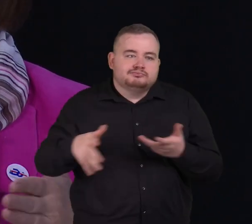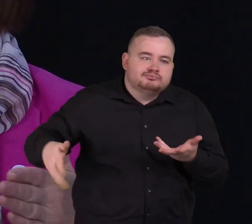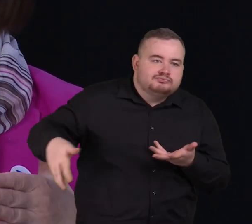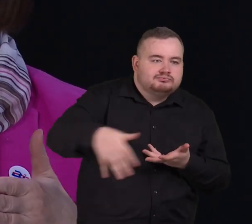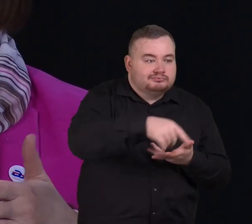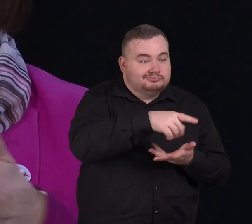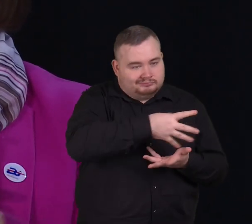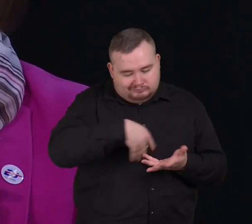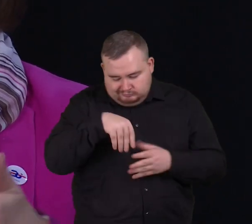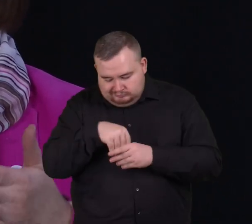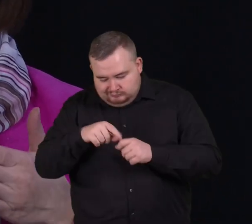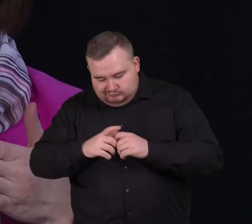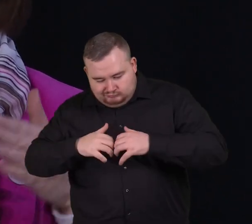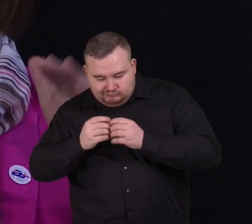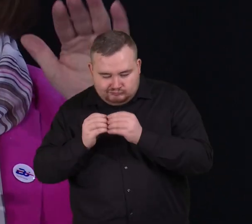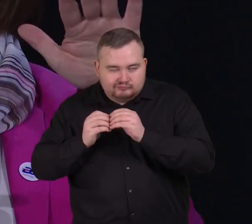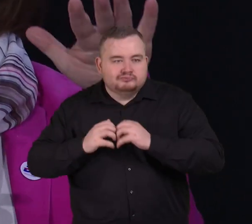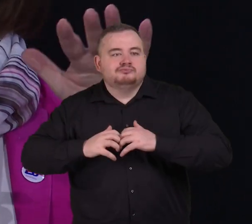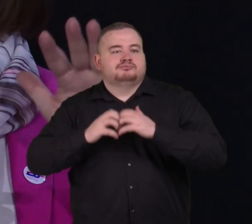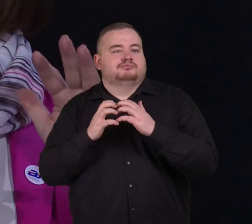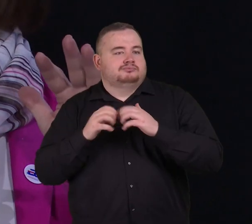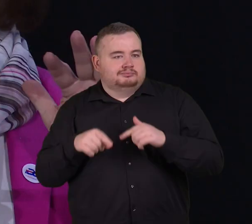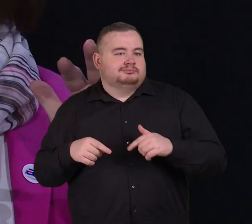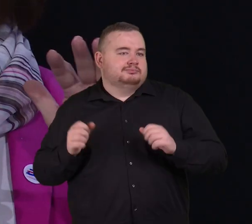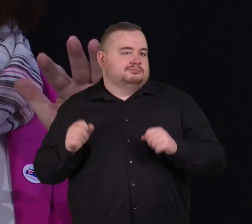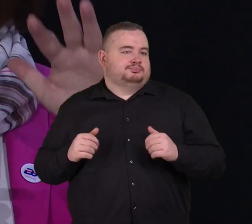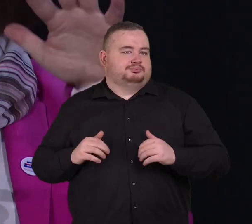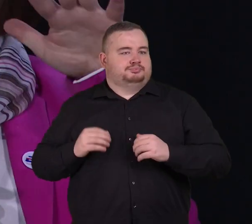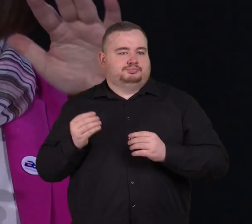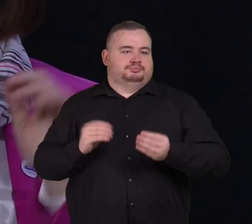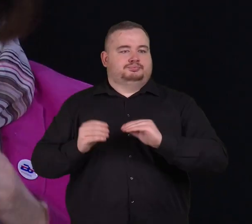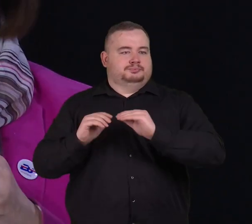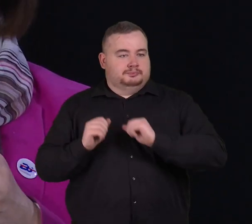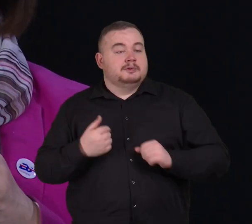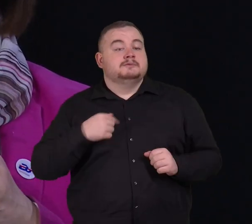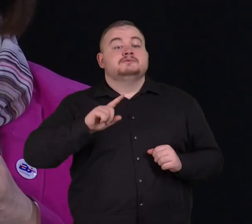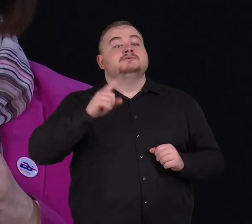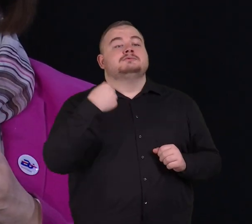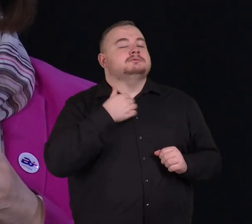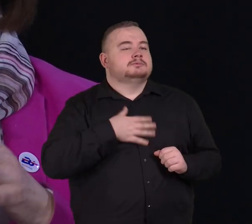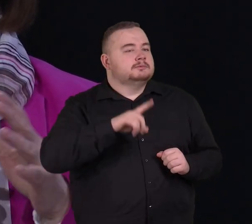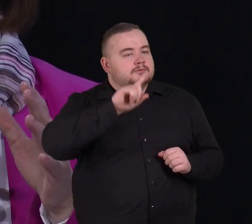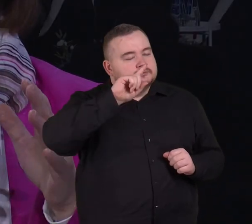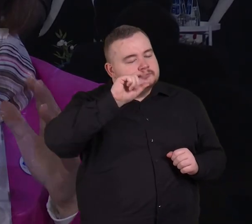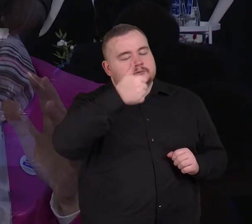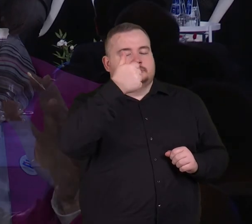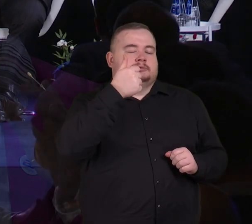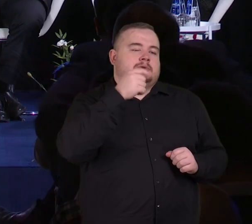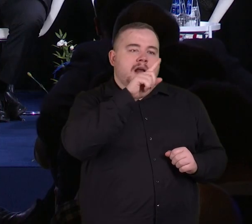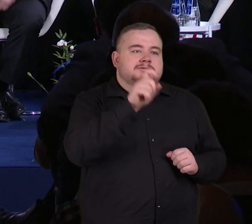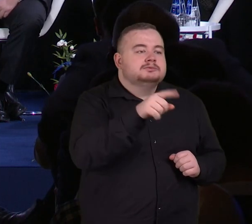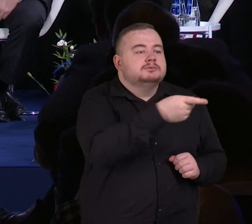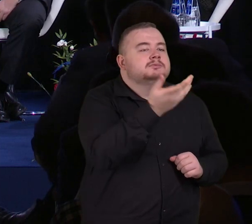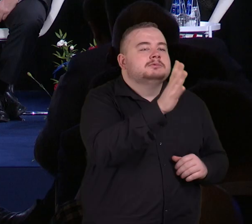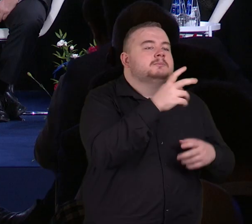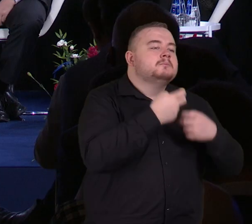problems of the regions from their perspective, and we also see it from the central perspective. And